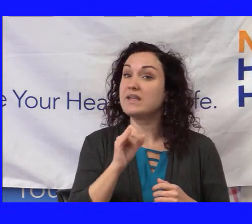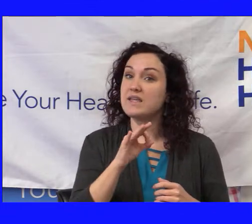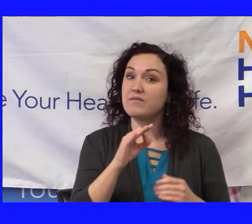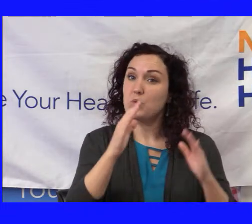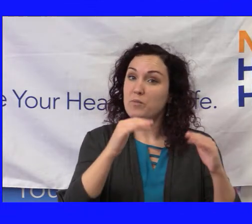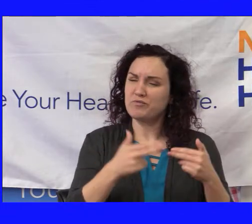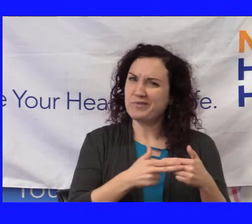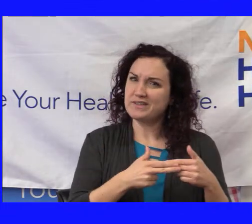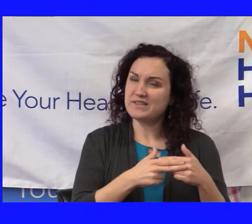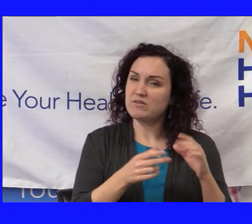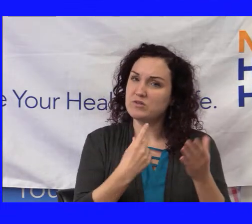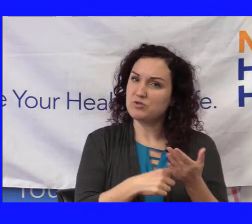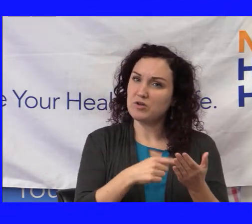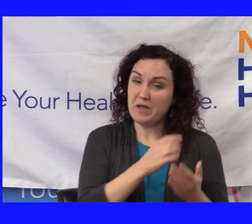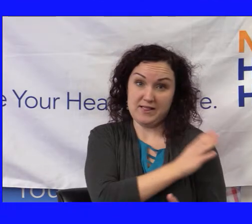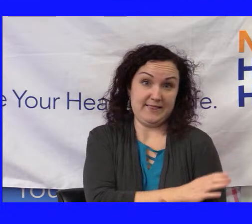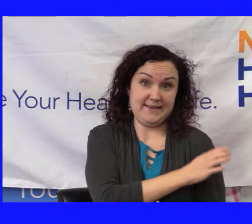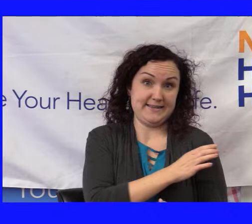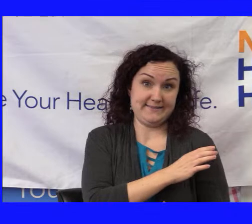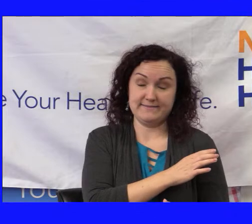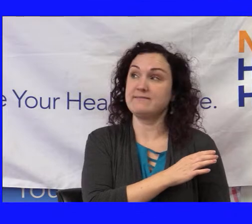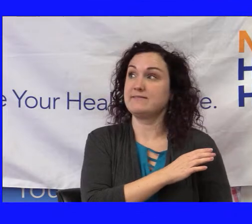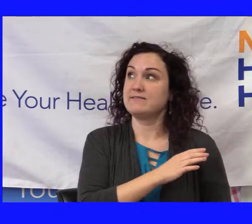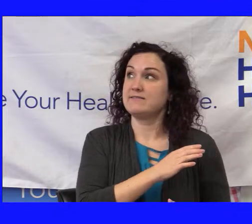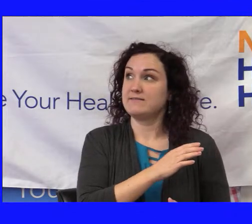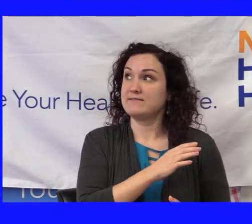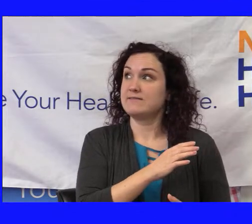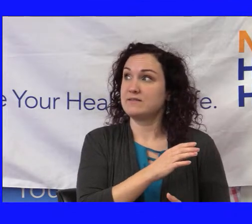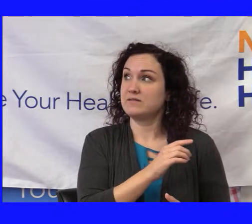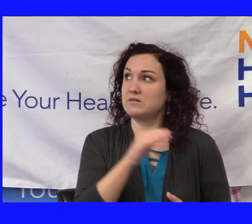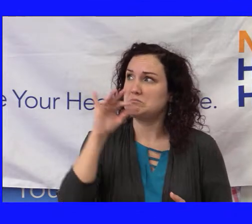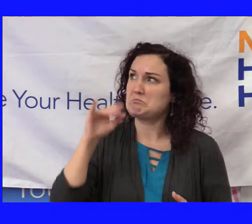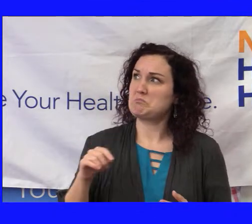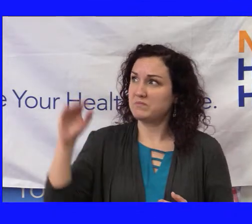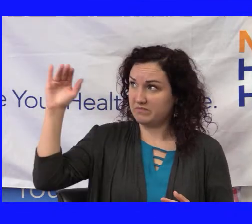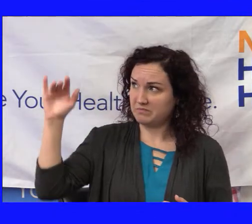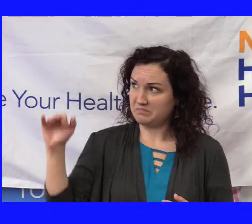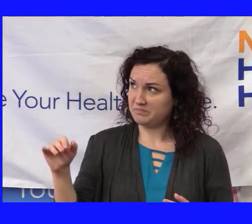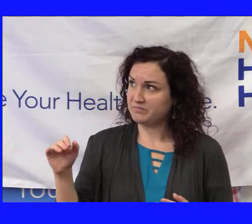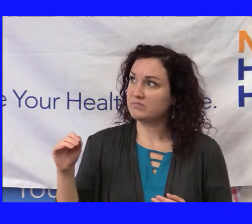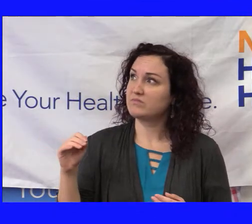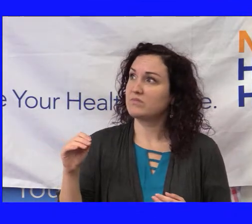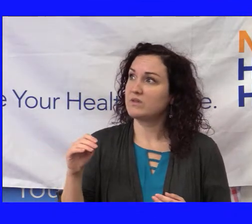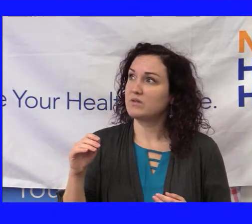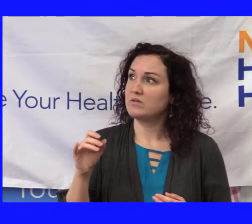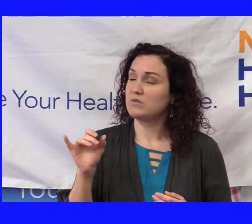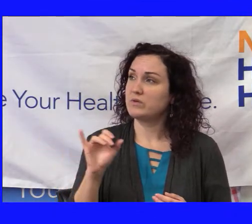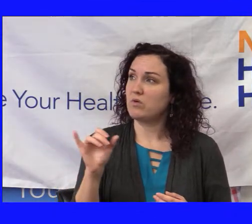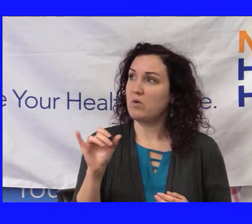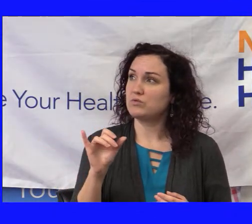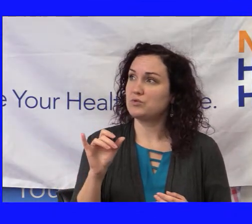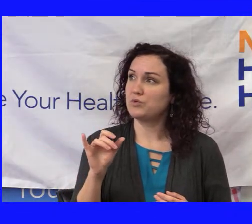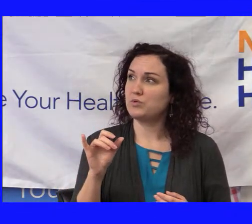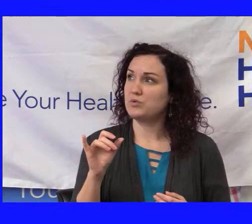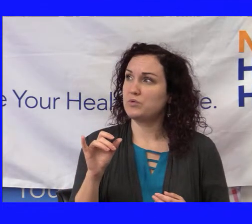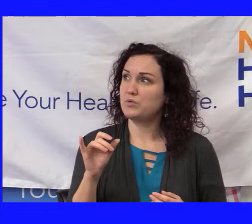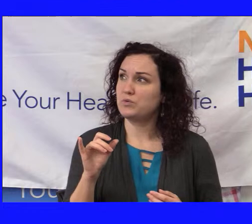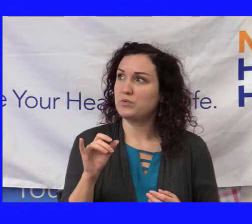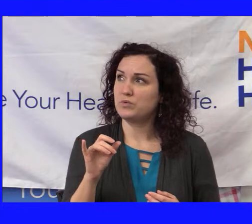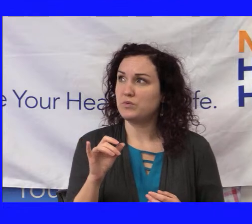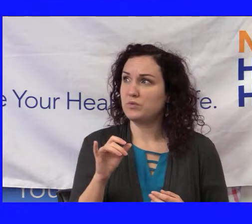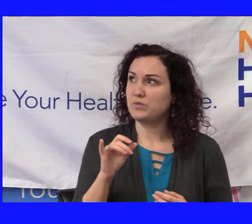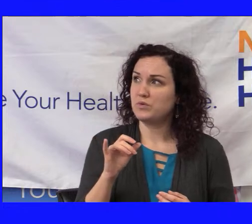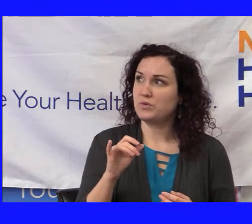slide where we talk about the clinics, are we also pouring in